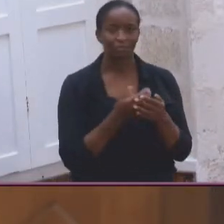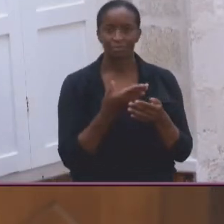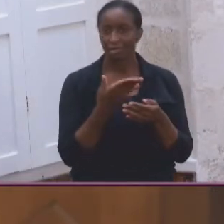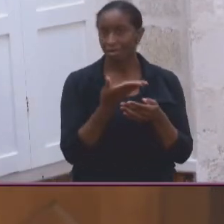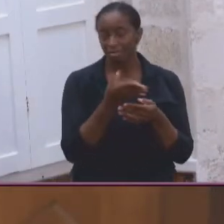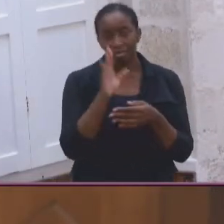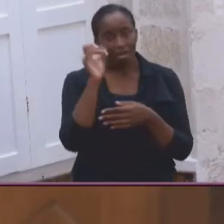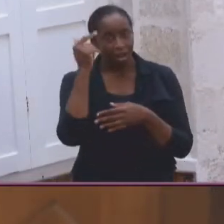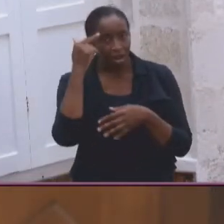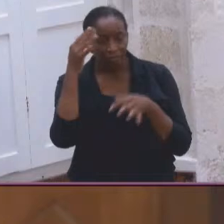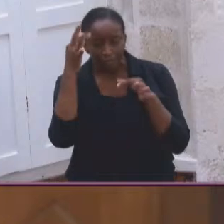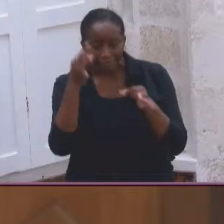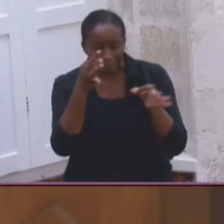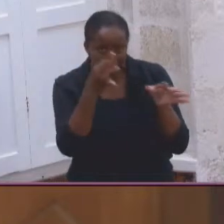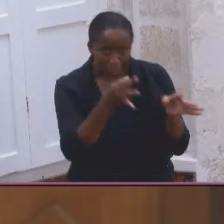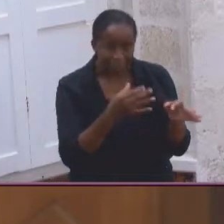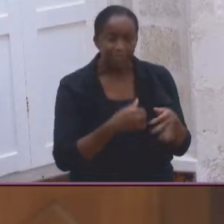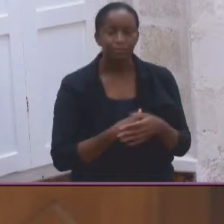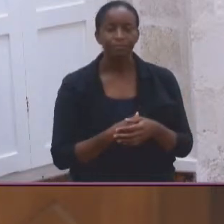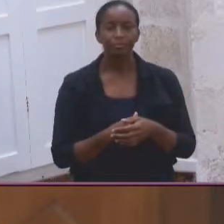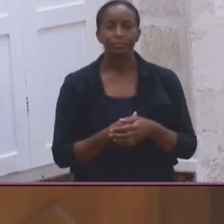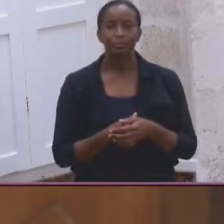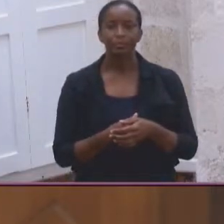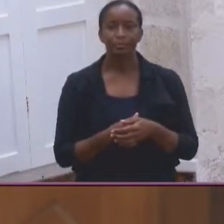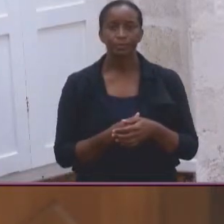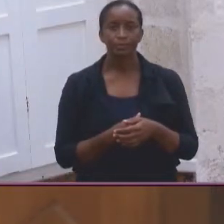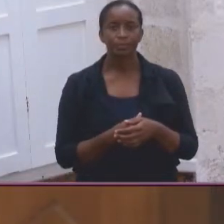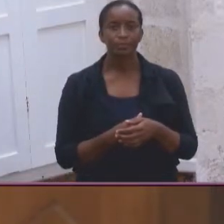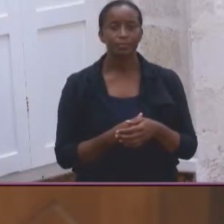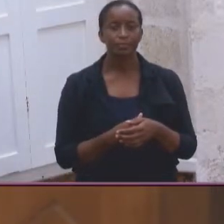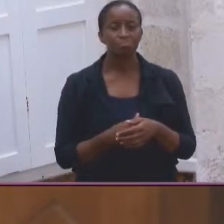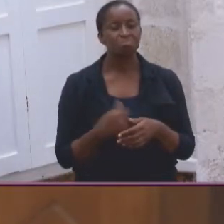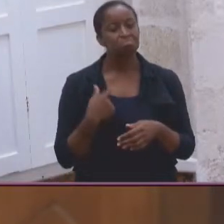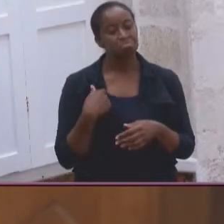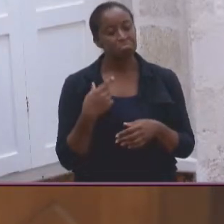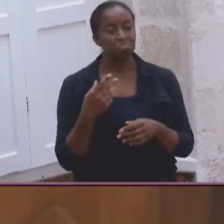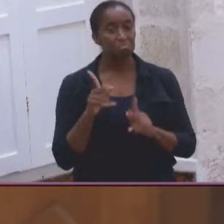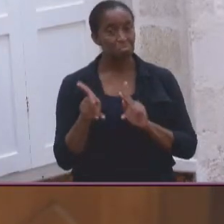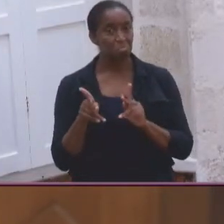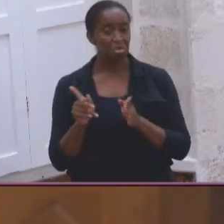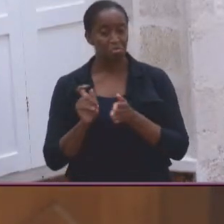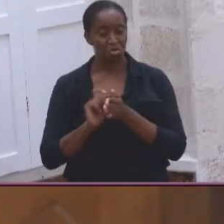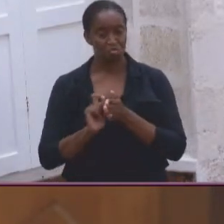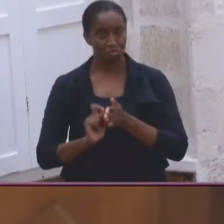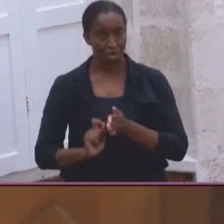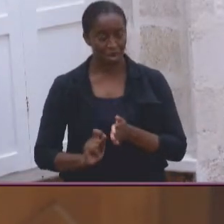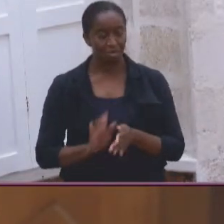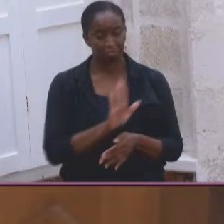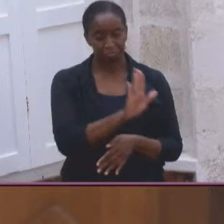I read it, and somebody wrote about it in the papers, when